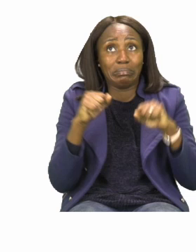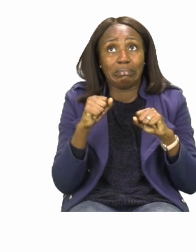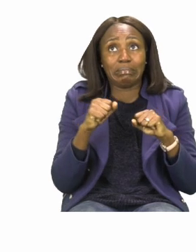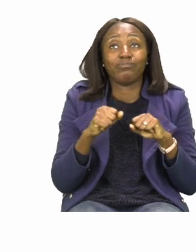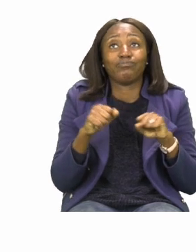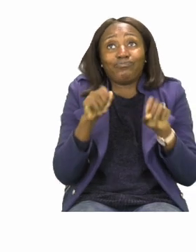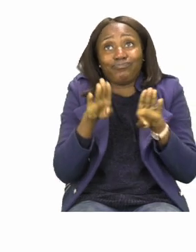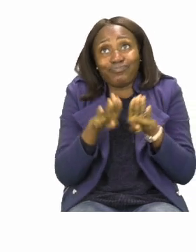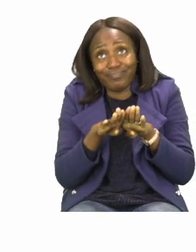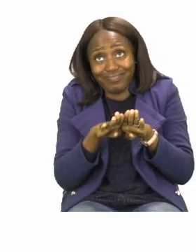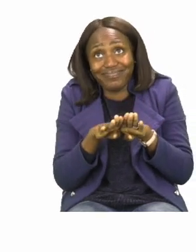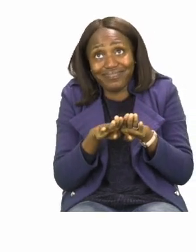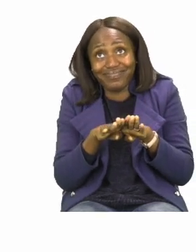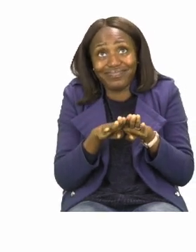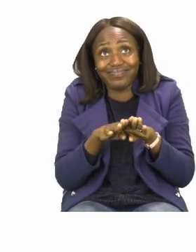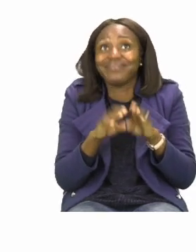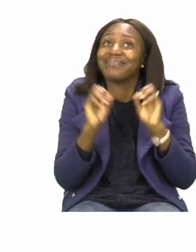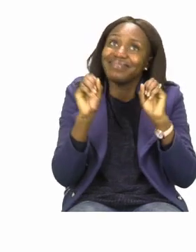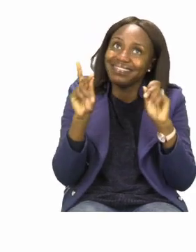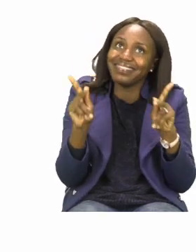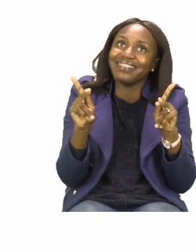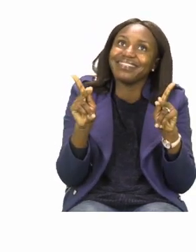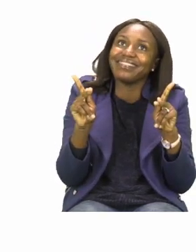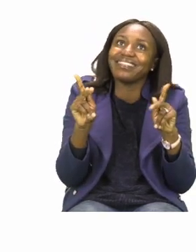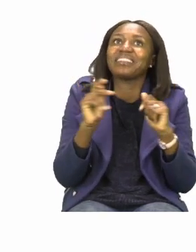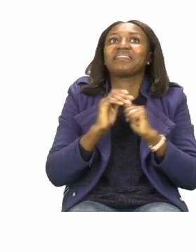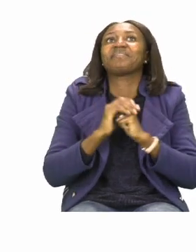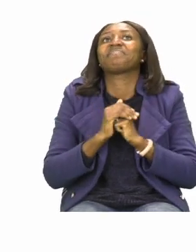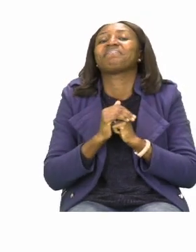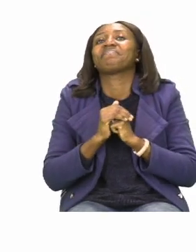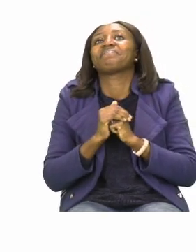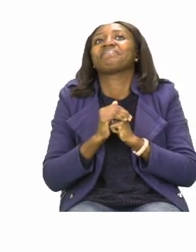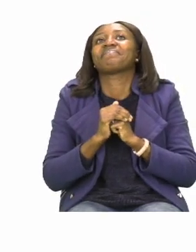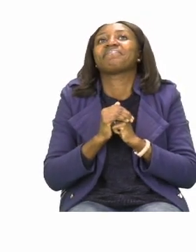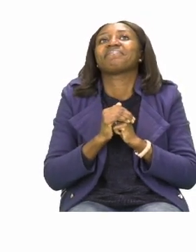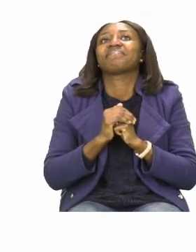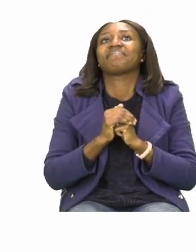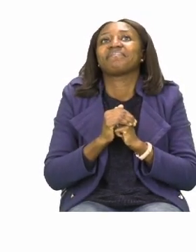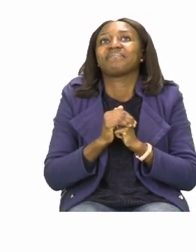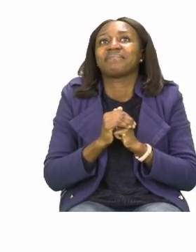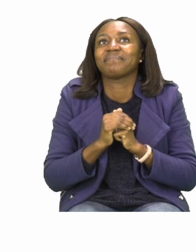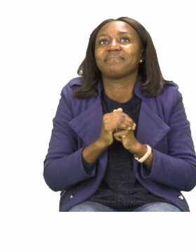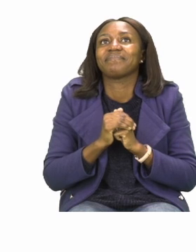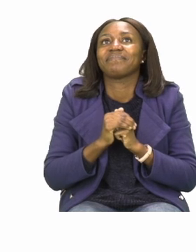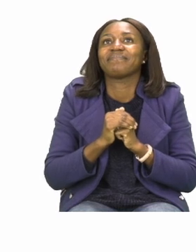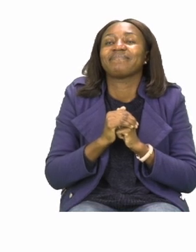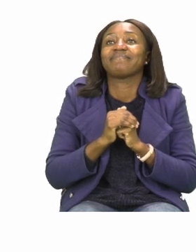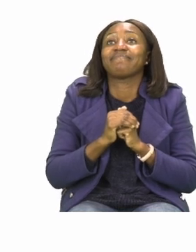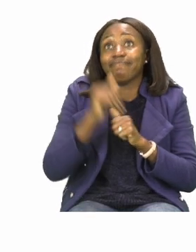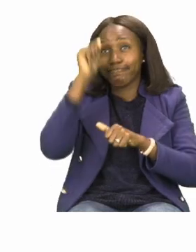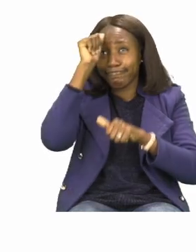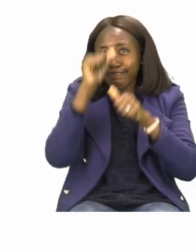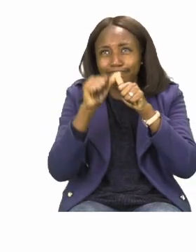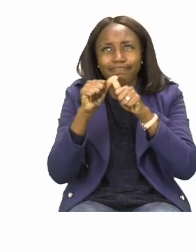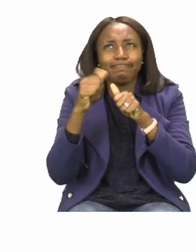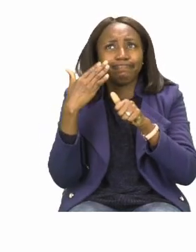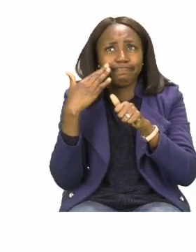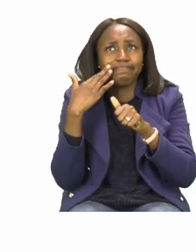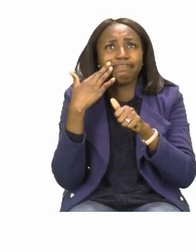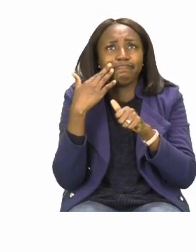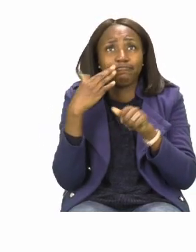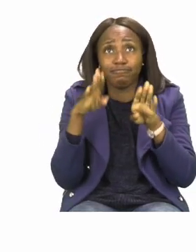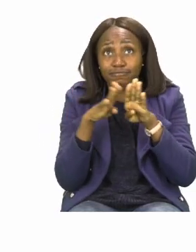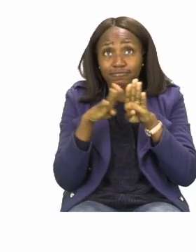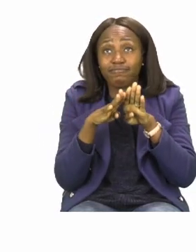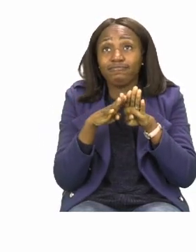doing problem-solving sums. Now remember, boys and girls, when you are doing a problem-solving sum,